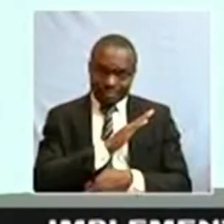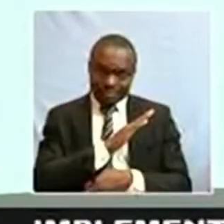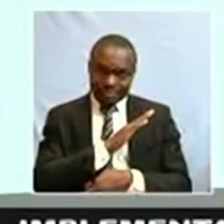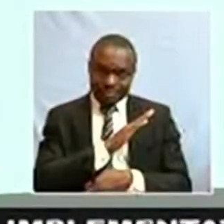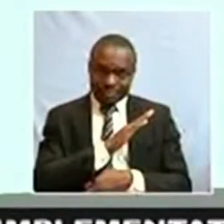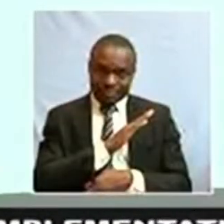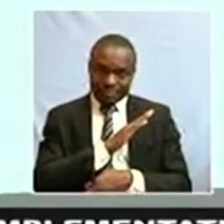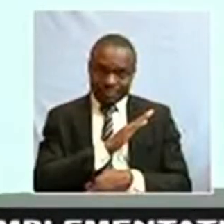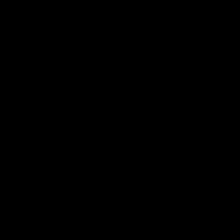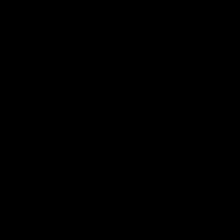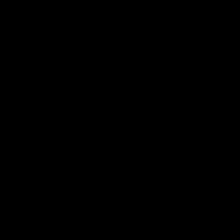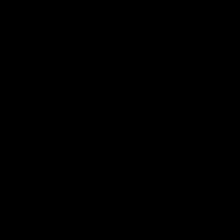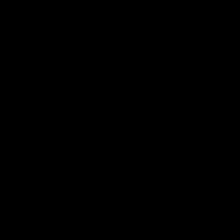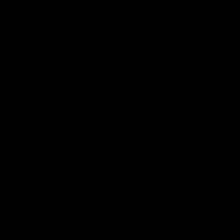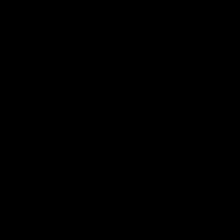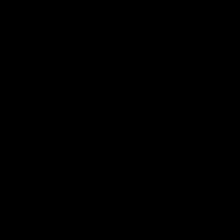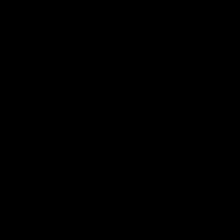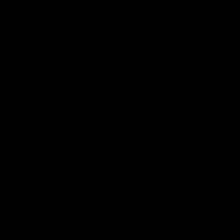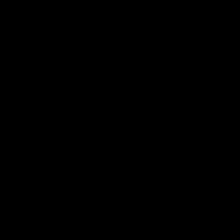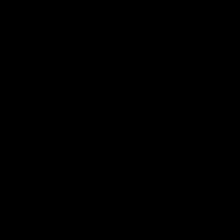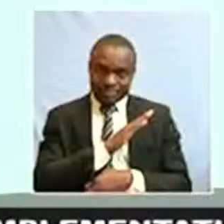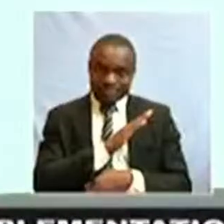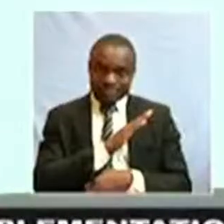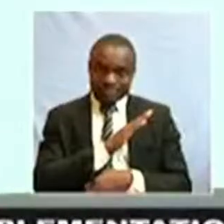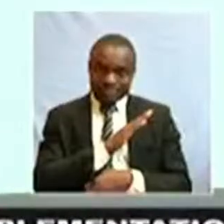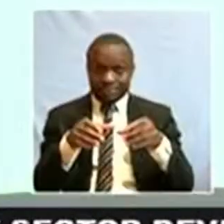is directed.